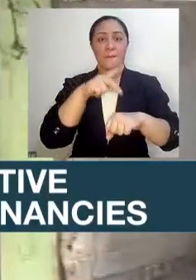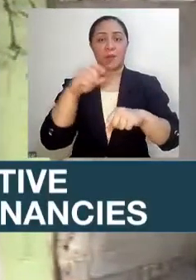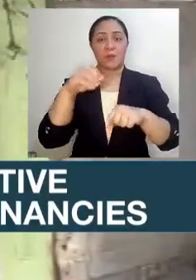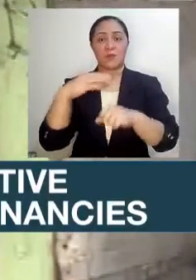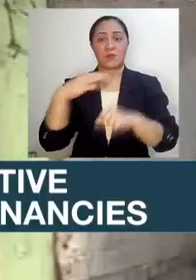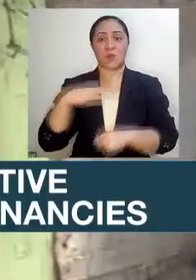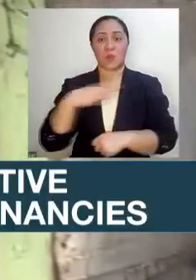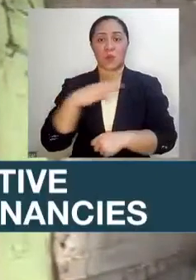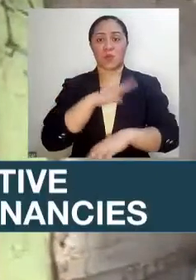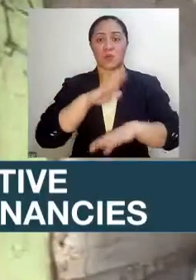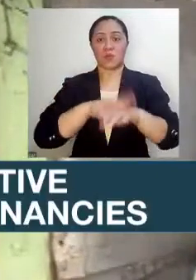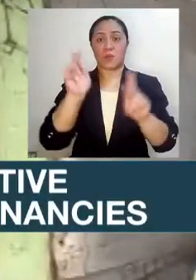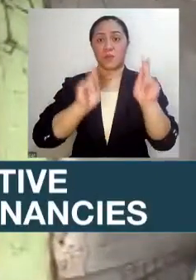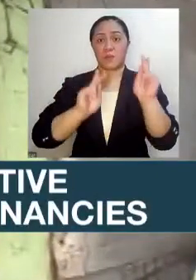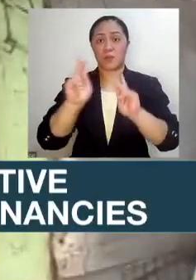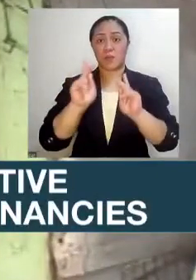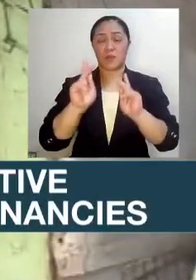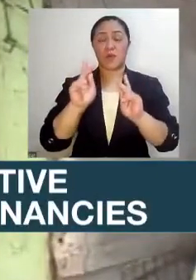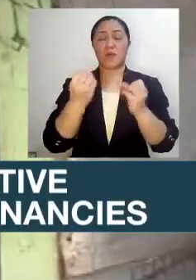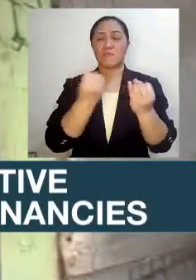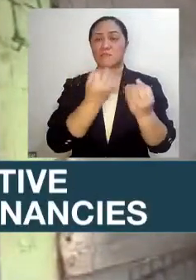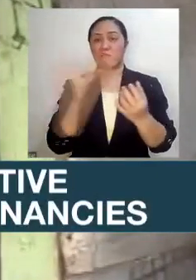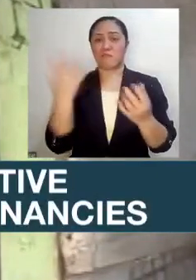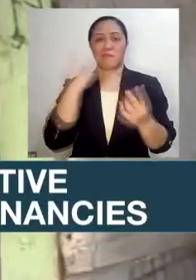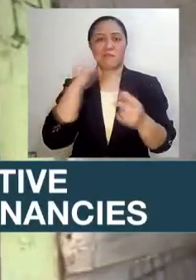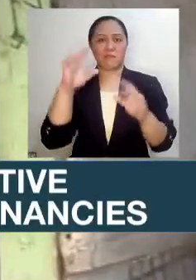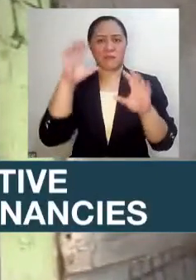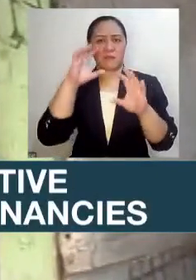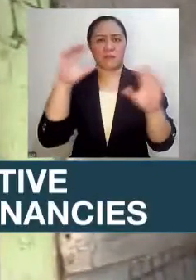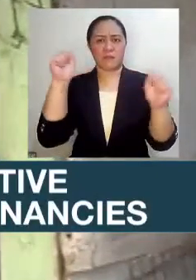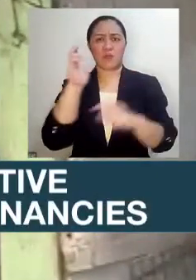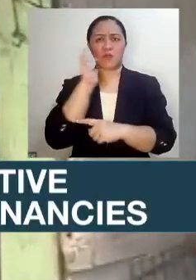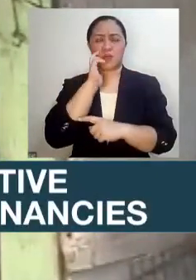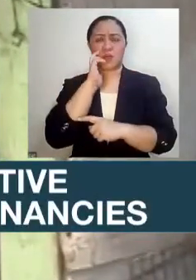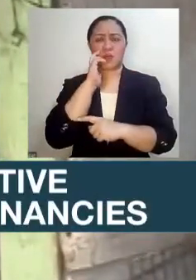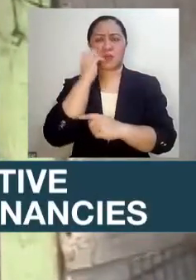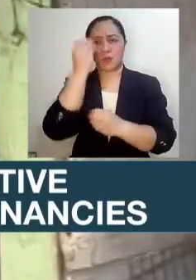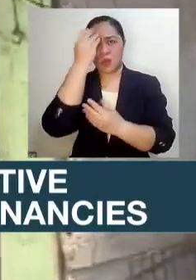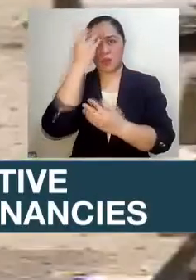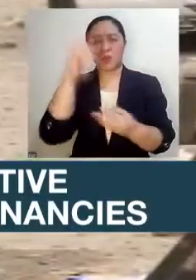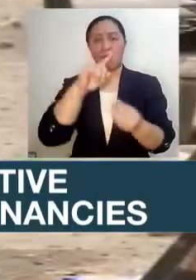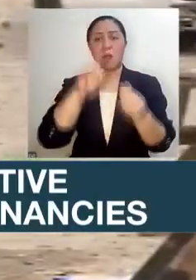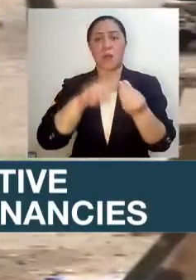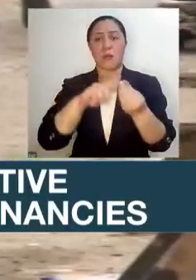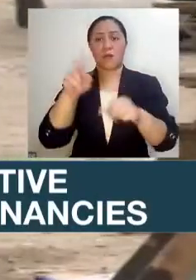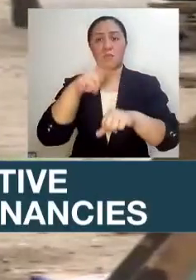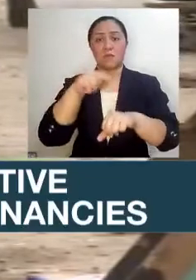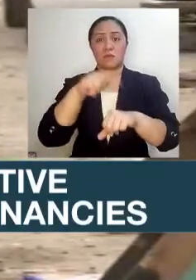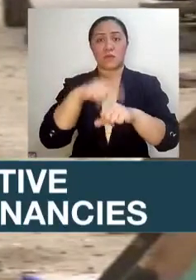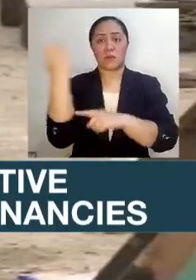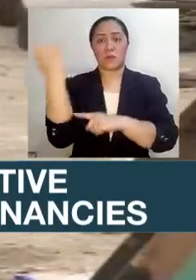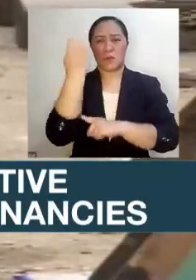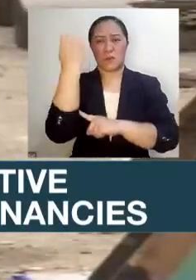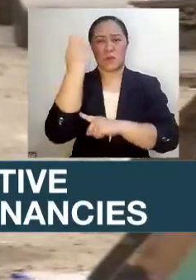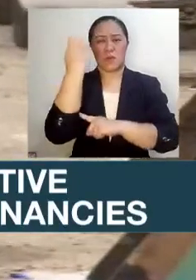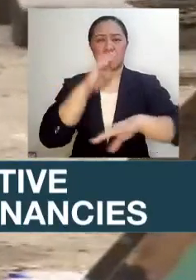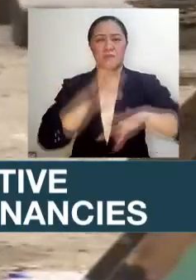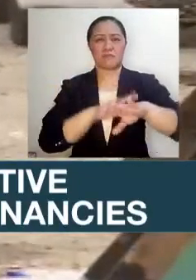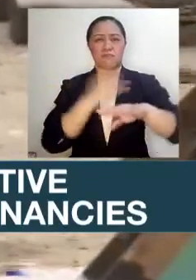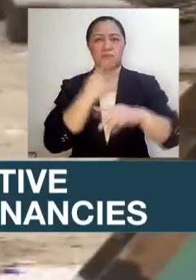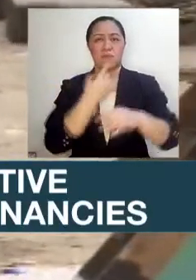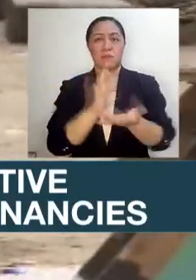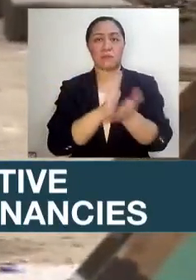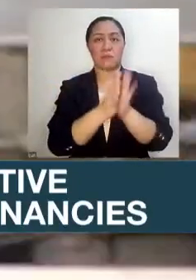Development urges President Duterte to declare a national social emergency amid alarming cases of young pregnancies. It